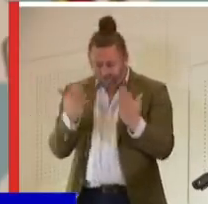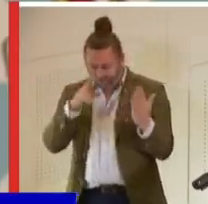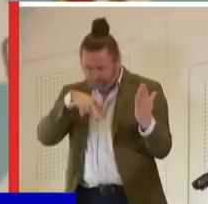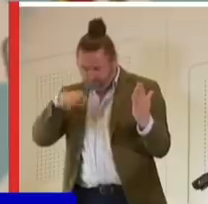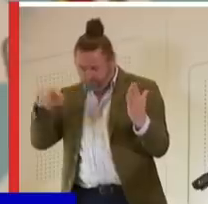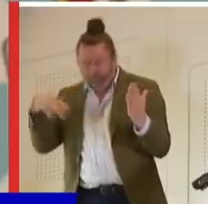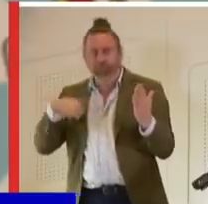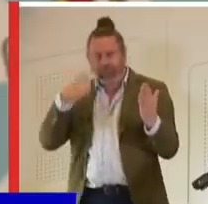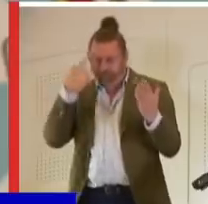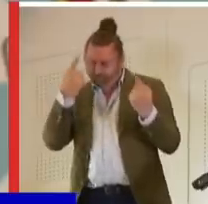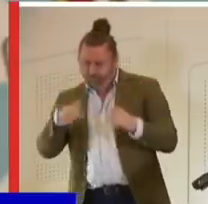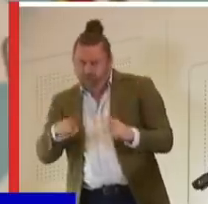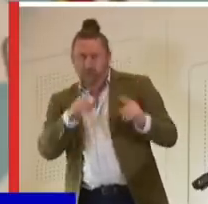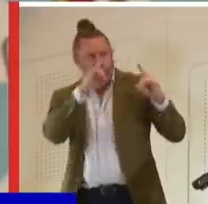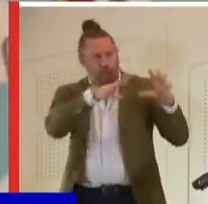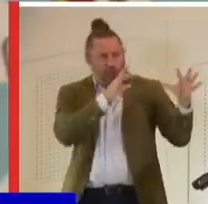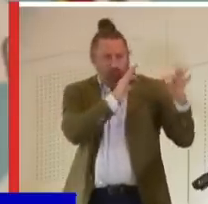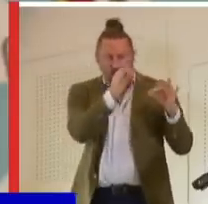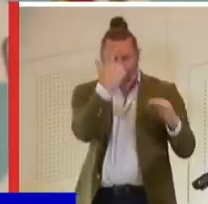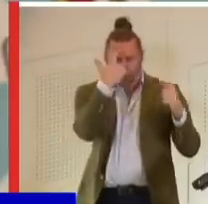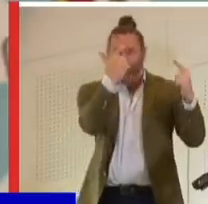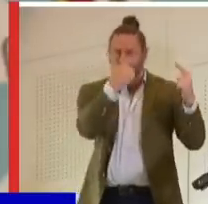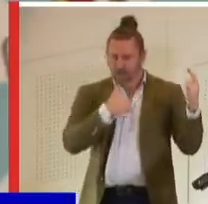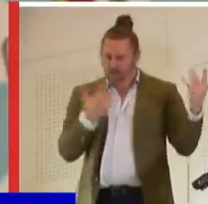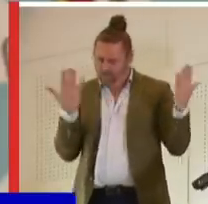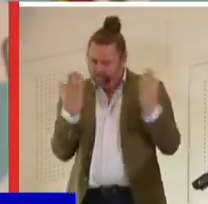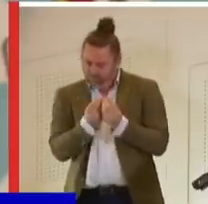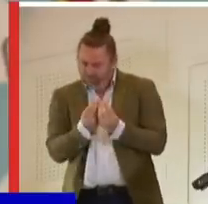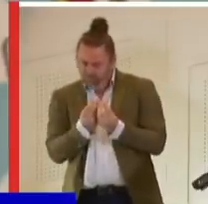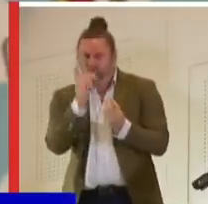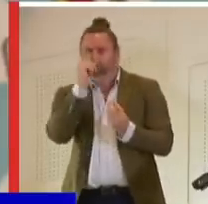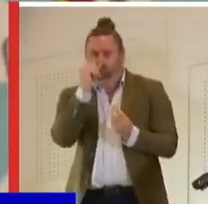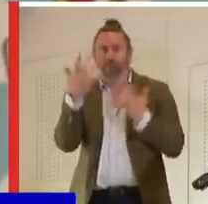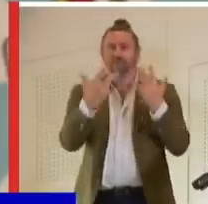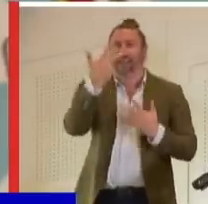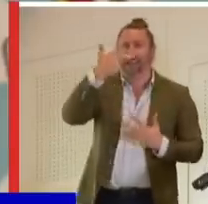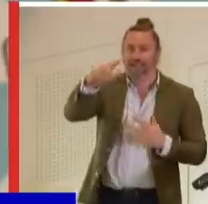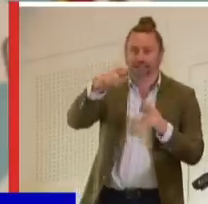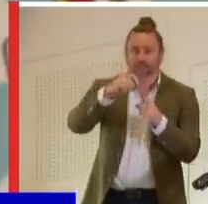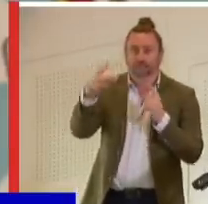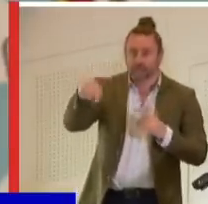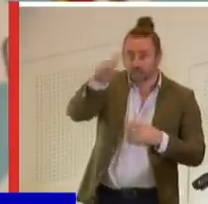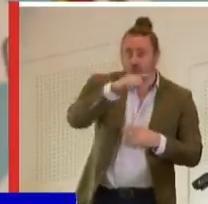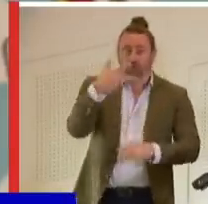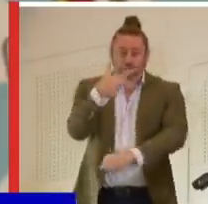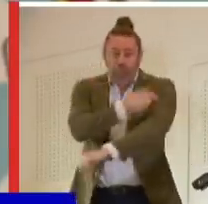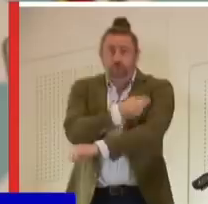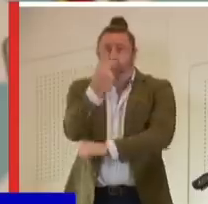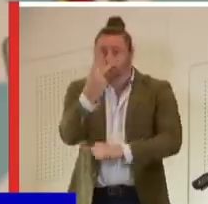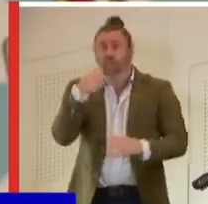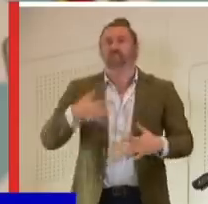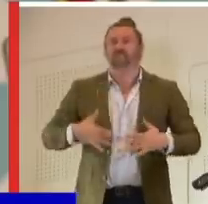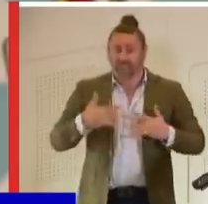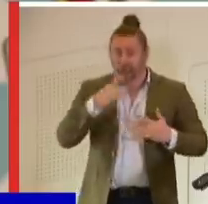will speak to a little bit about that modelling. But at 80% of Queensland's eligible population fully vaccinated expected on